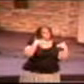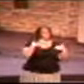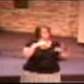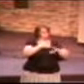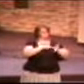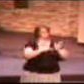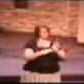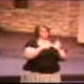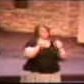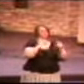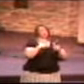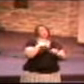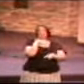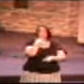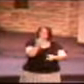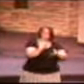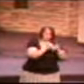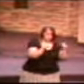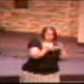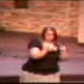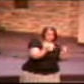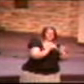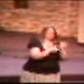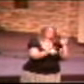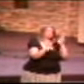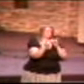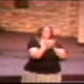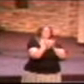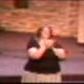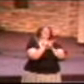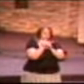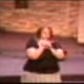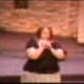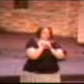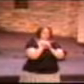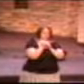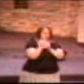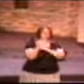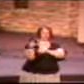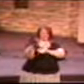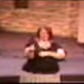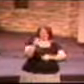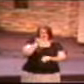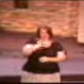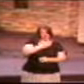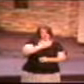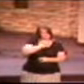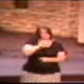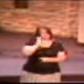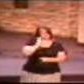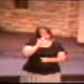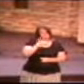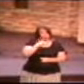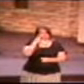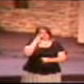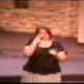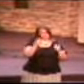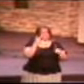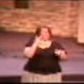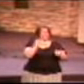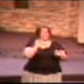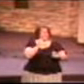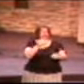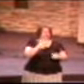agenda when he tells his story of Jesus. And gives us insight to our sight.